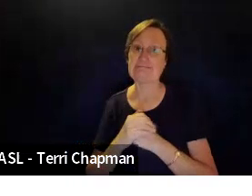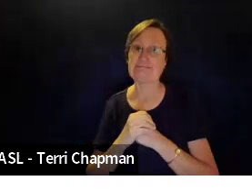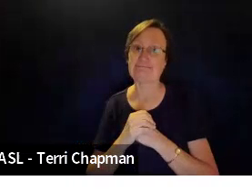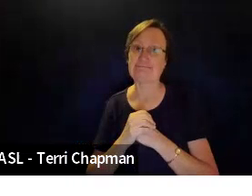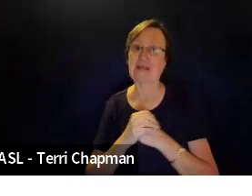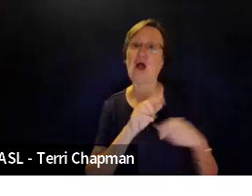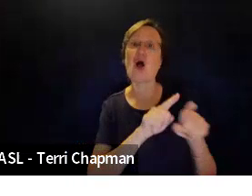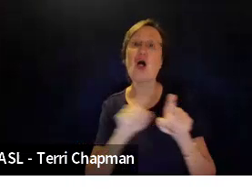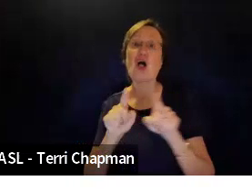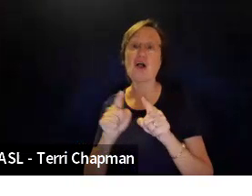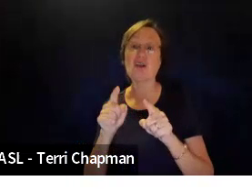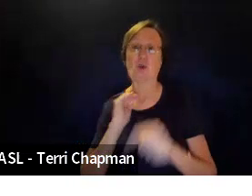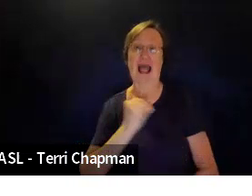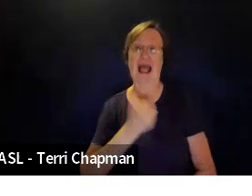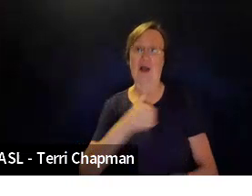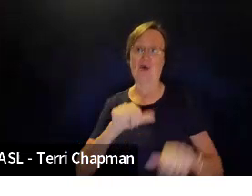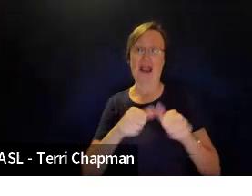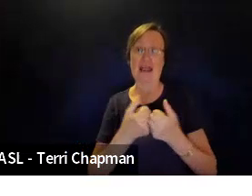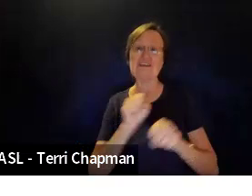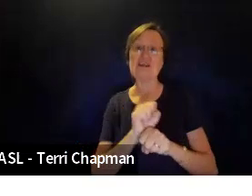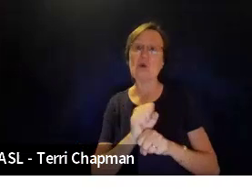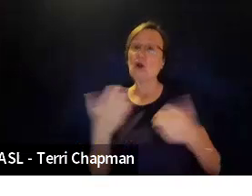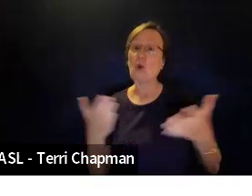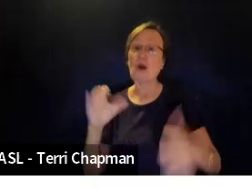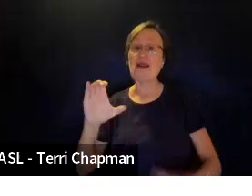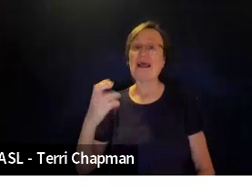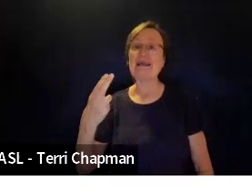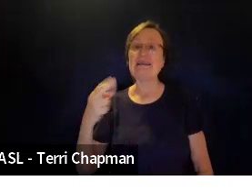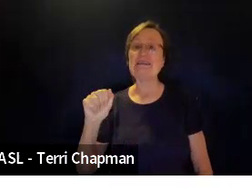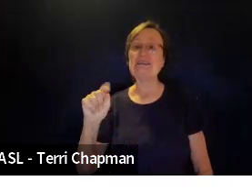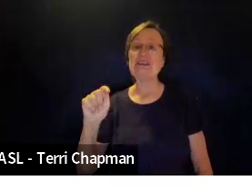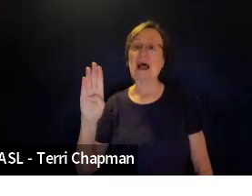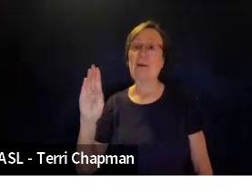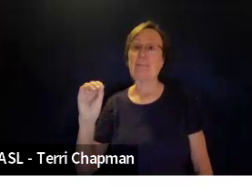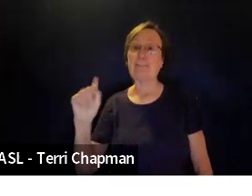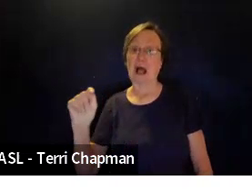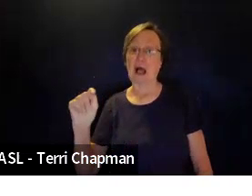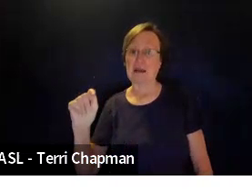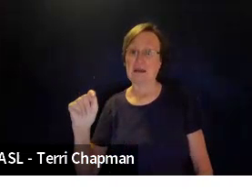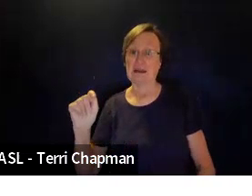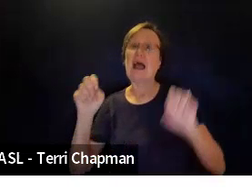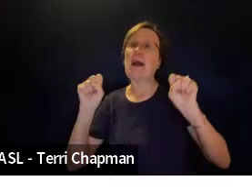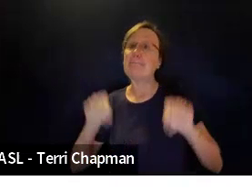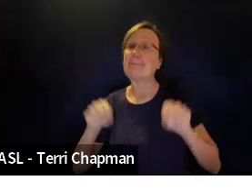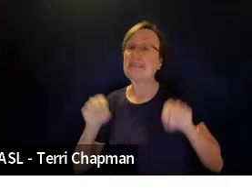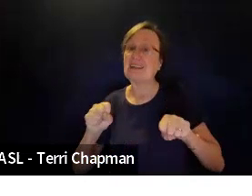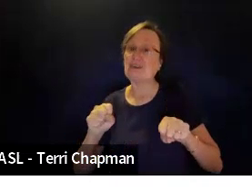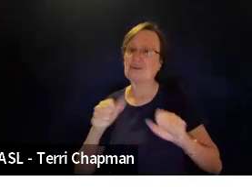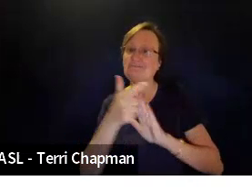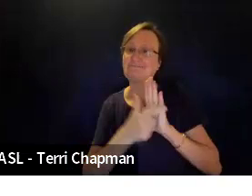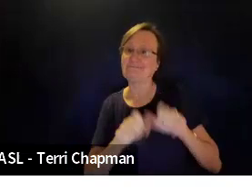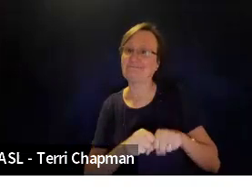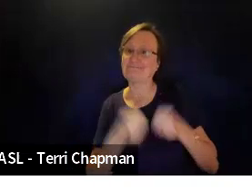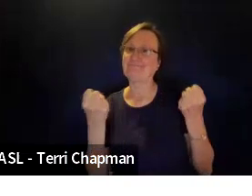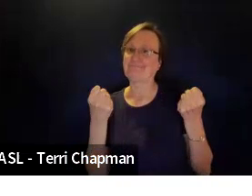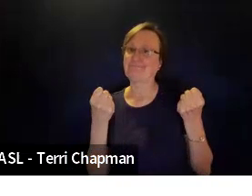agency has done work around chatbots and potential violations of law. I think you all